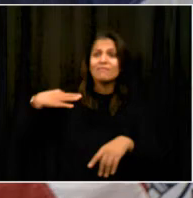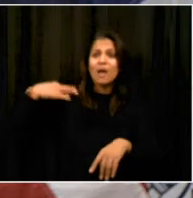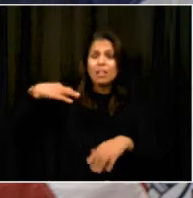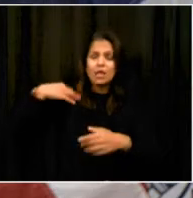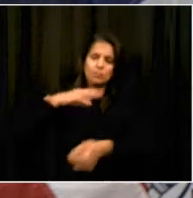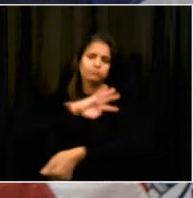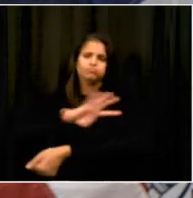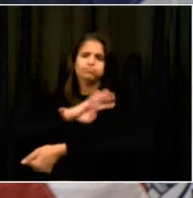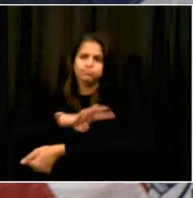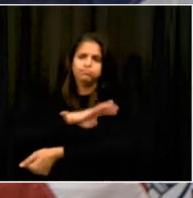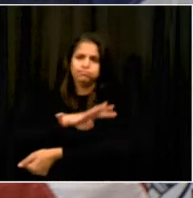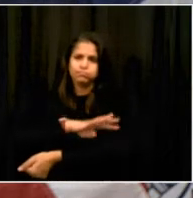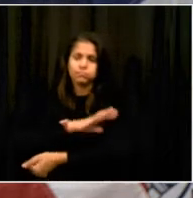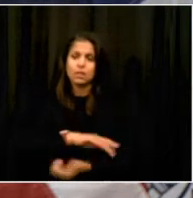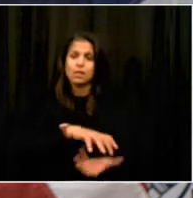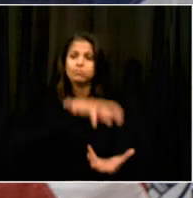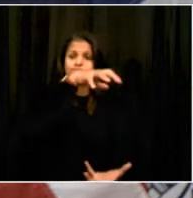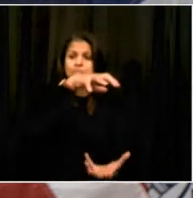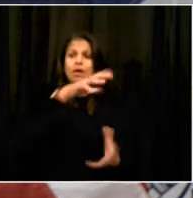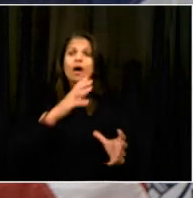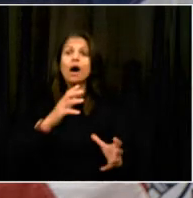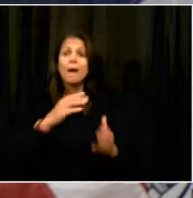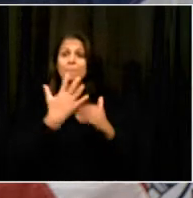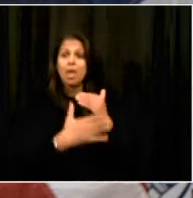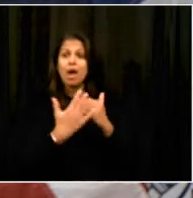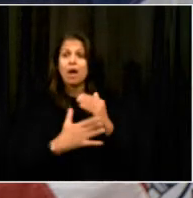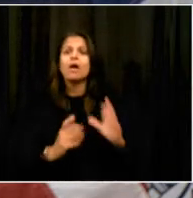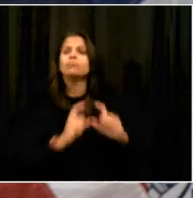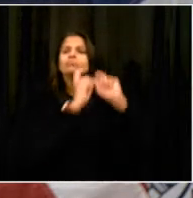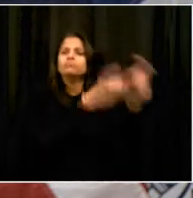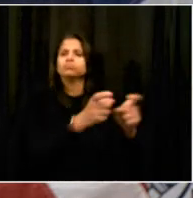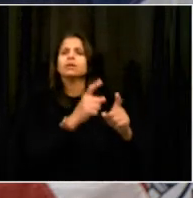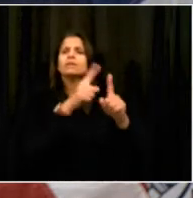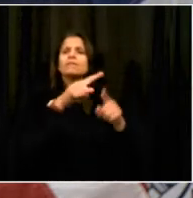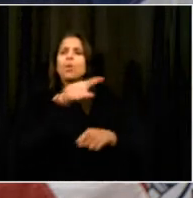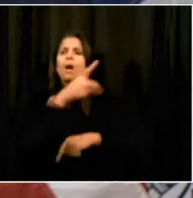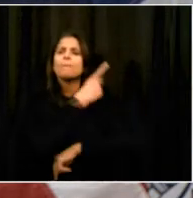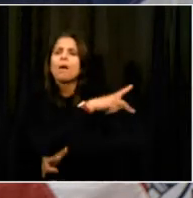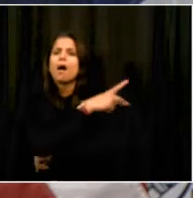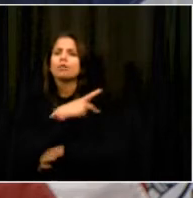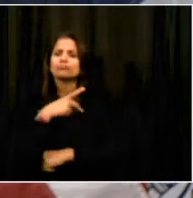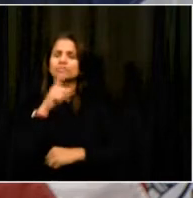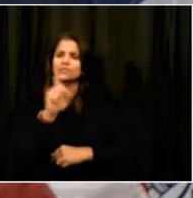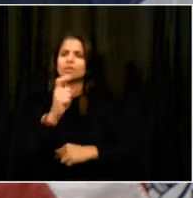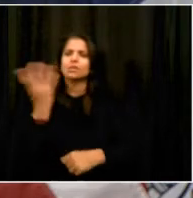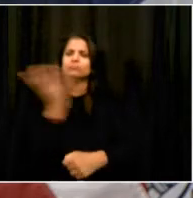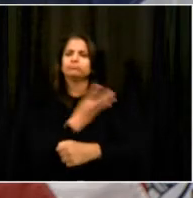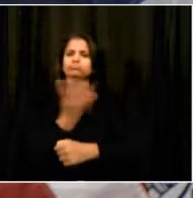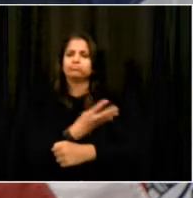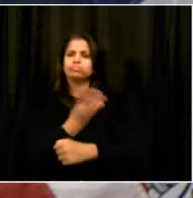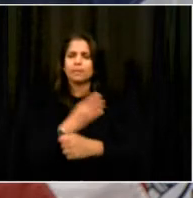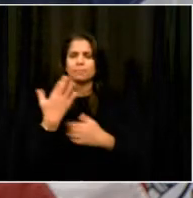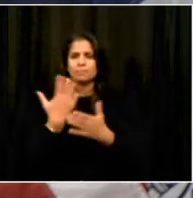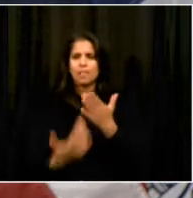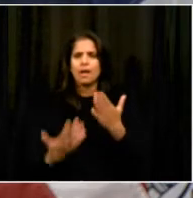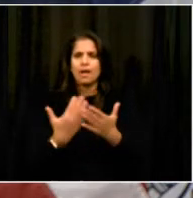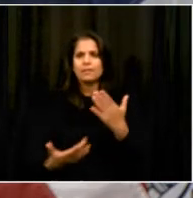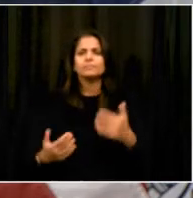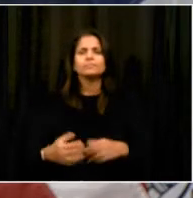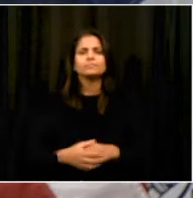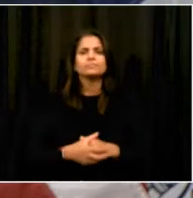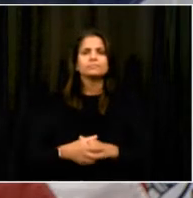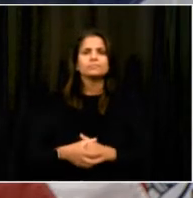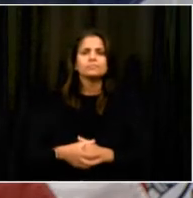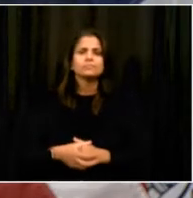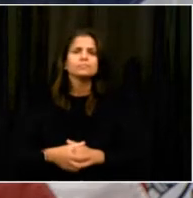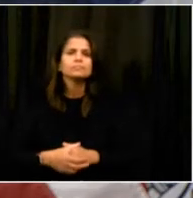protect New Yorkers. The coronavirus has knocked out a lot of the normal blood drives that happen on companies and government offices and